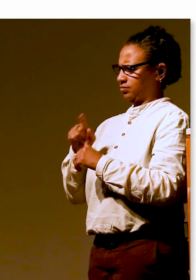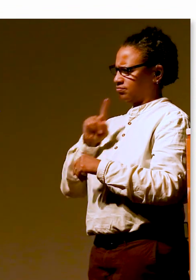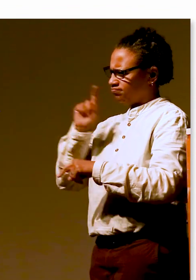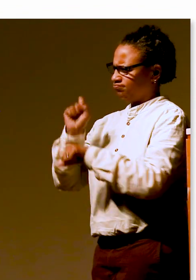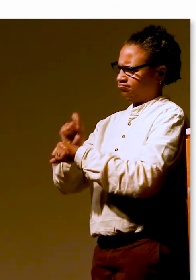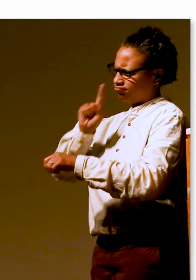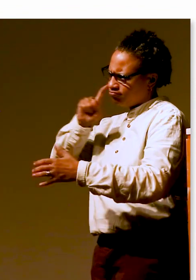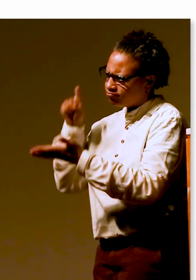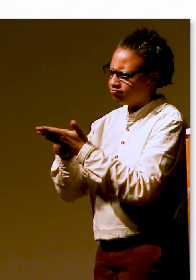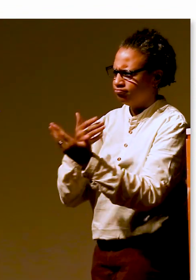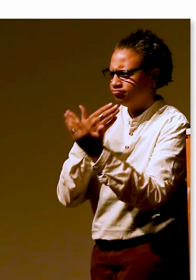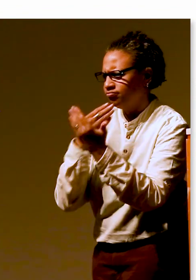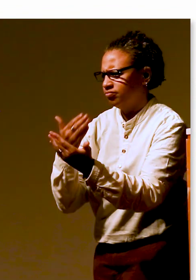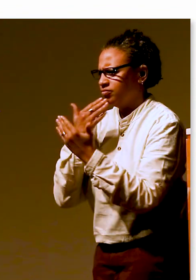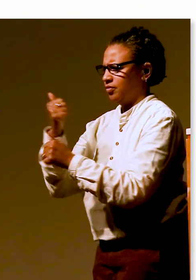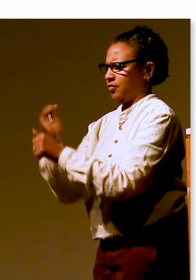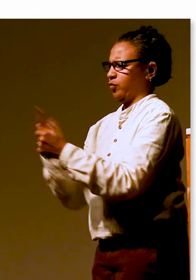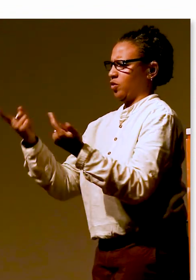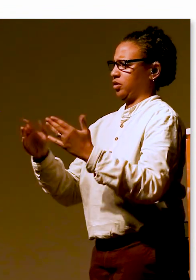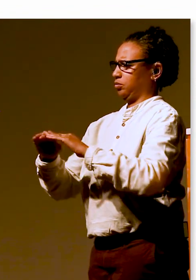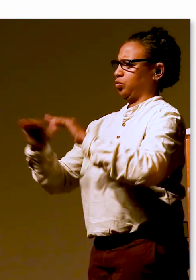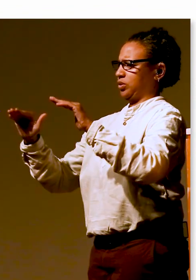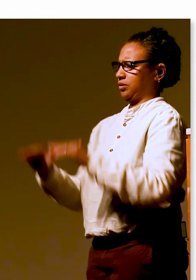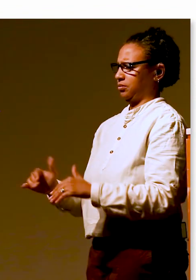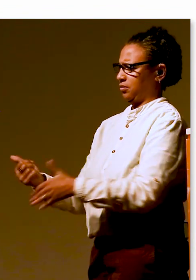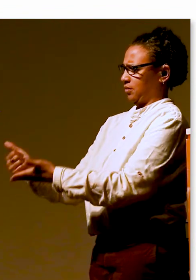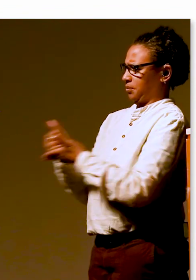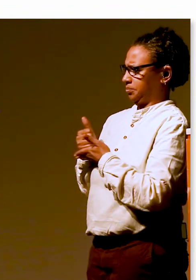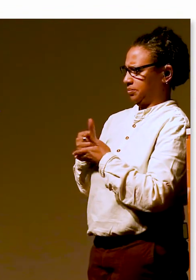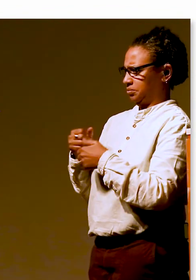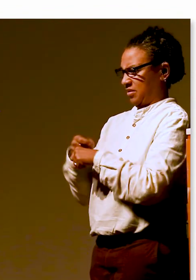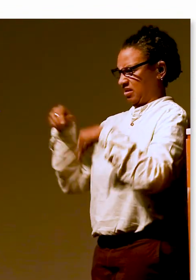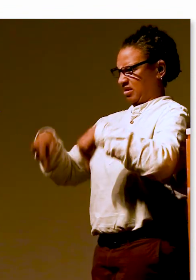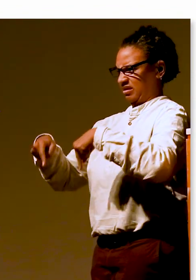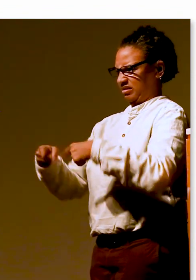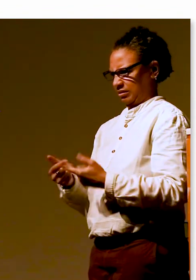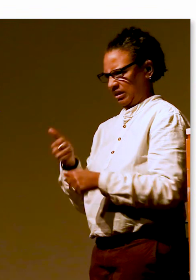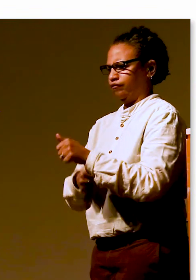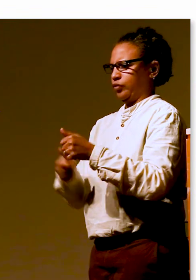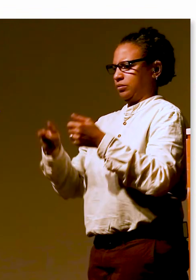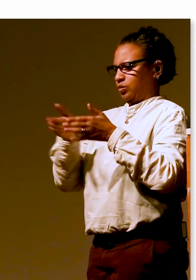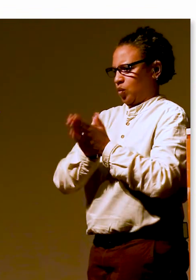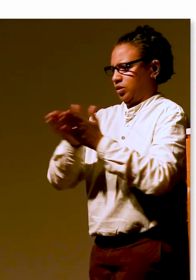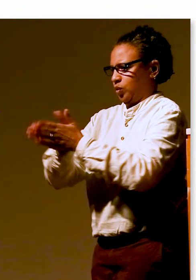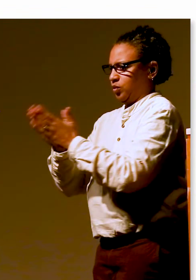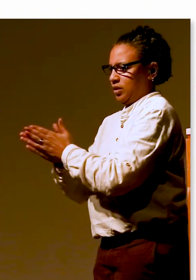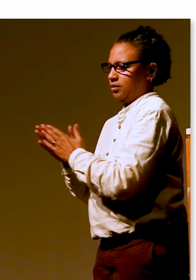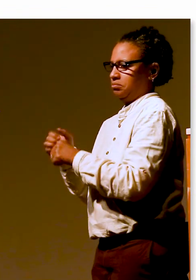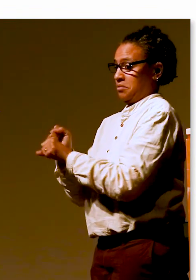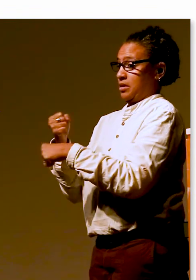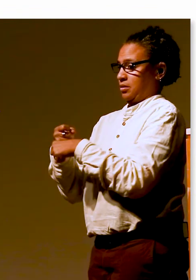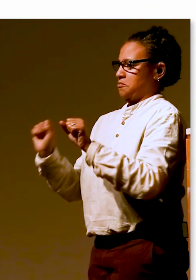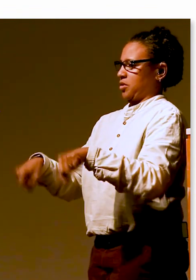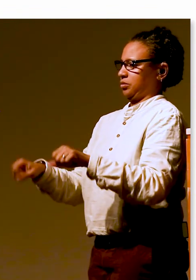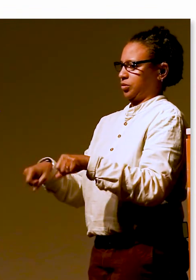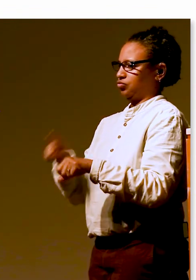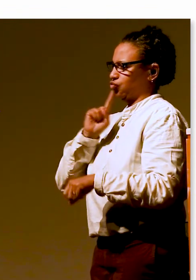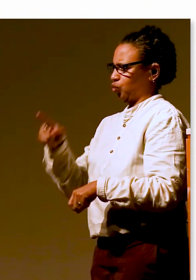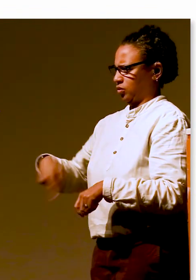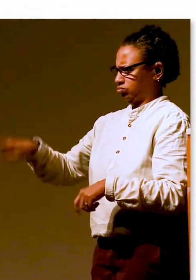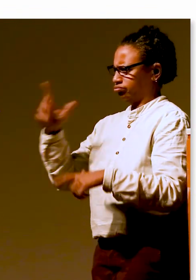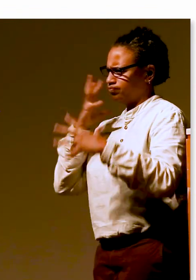to everyone here at this museum that has made every one of my requests possible. And I'm sure that these are things that you guys do regularly,